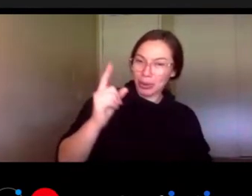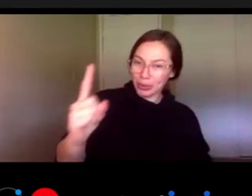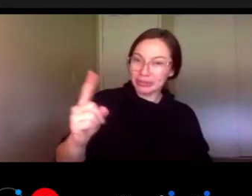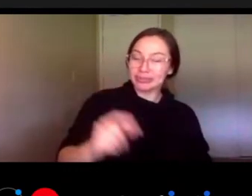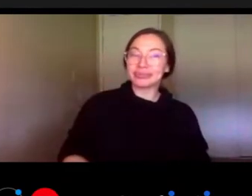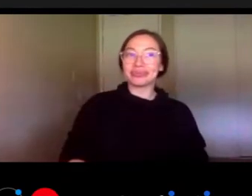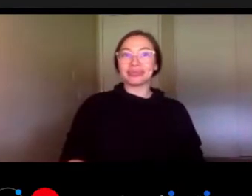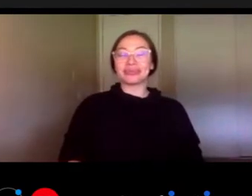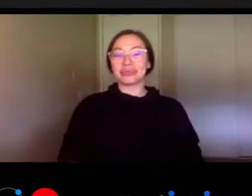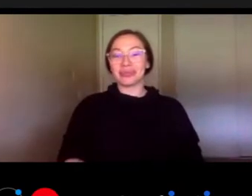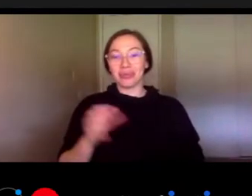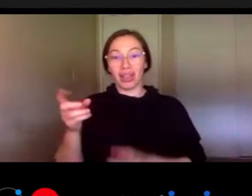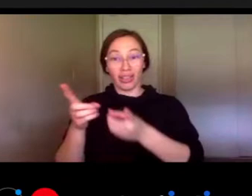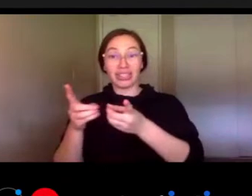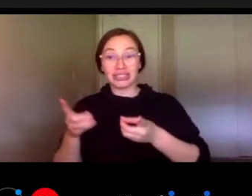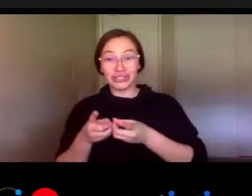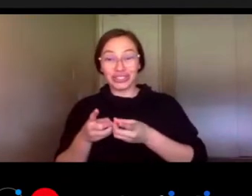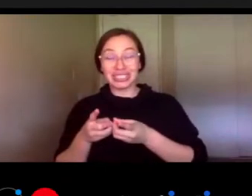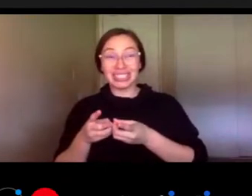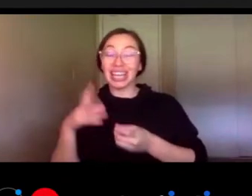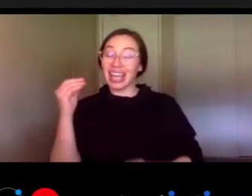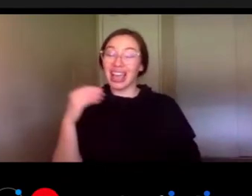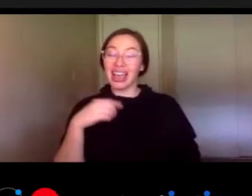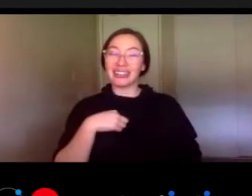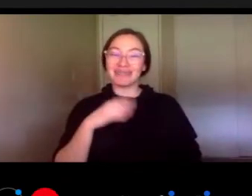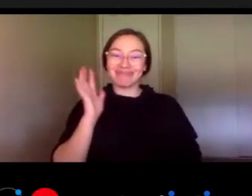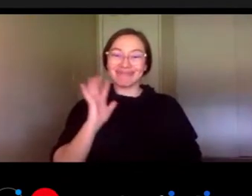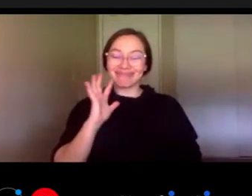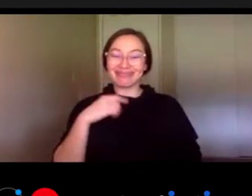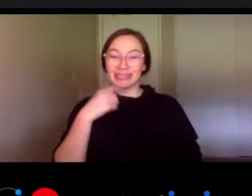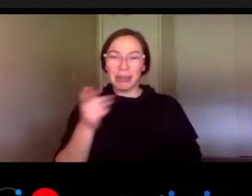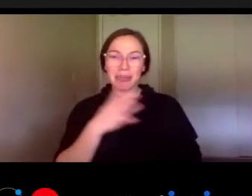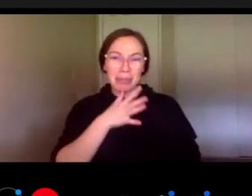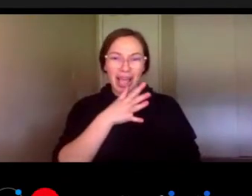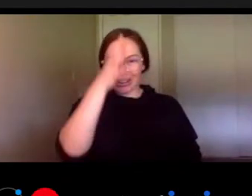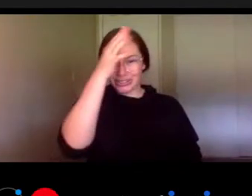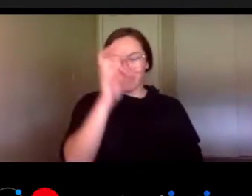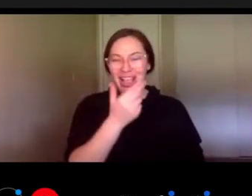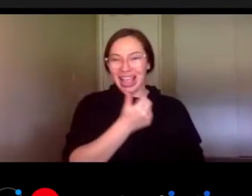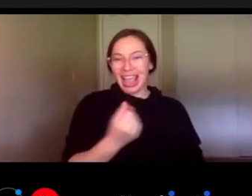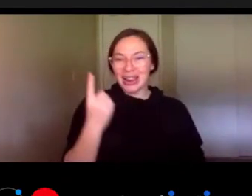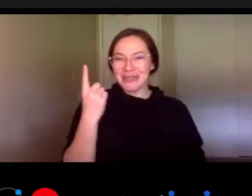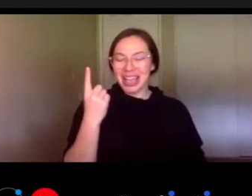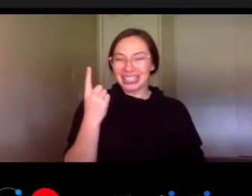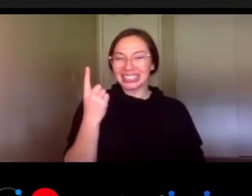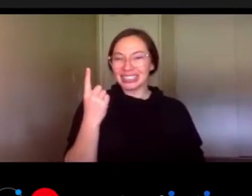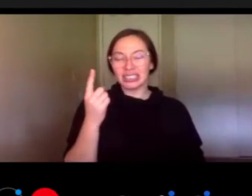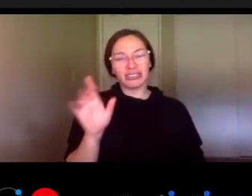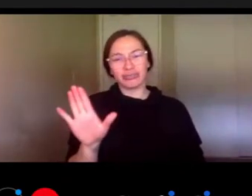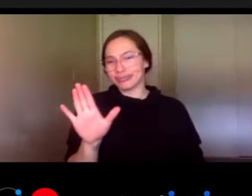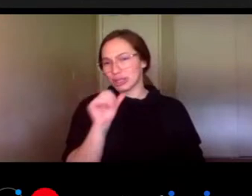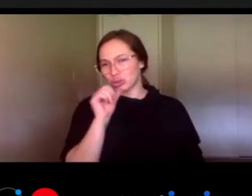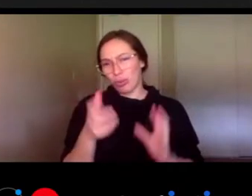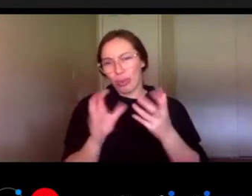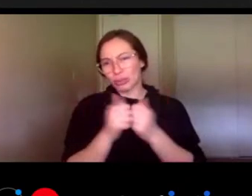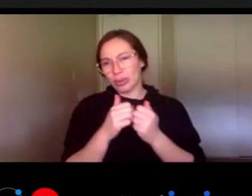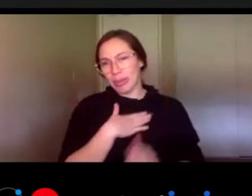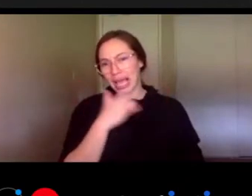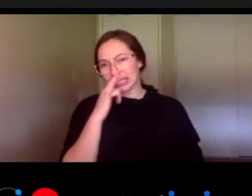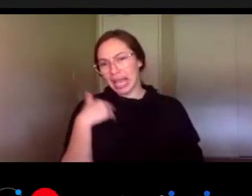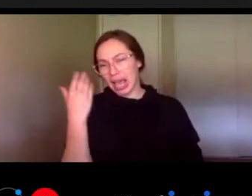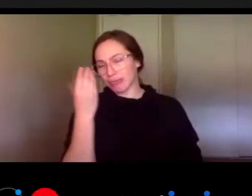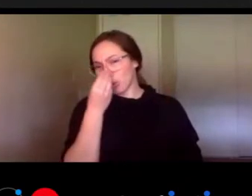and in this district. And I used to tell my parents or anybody on McKinley, don't mess with my kids. I don't care who you